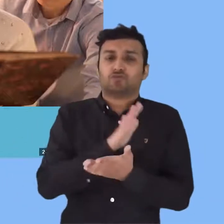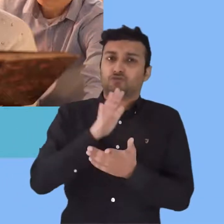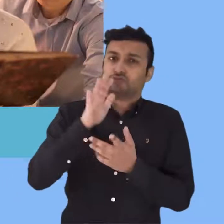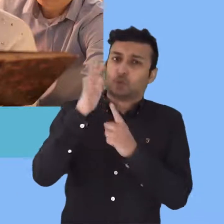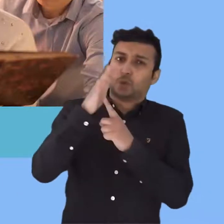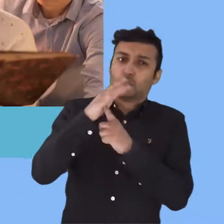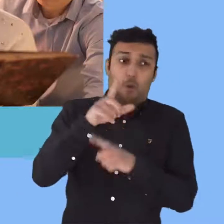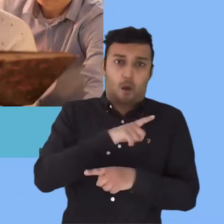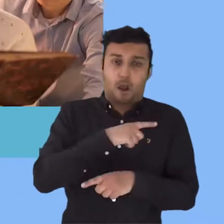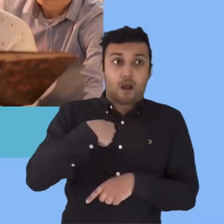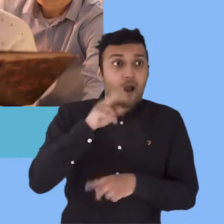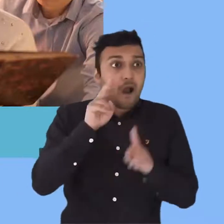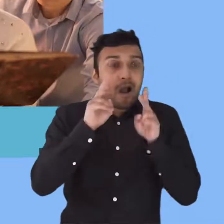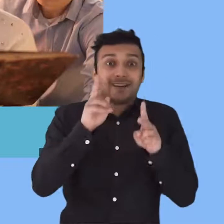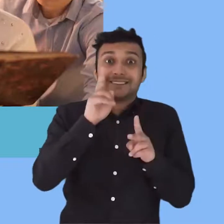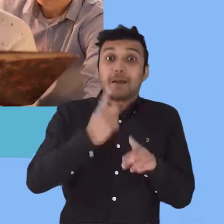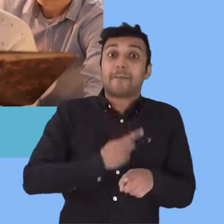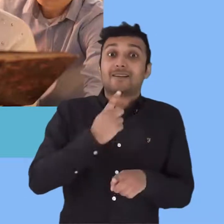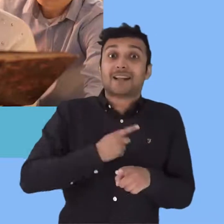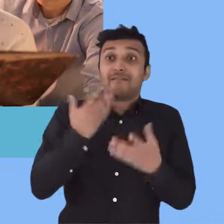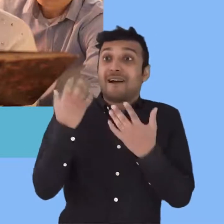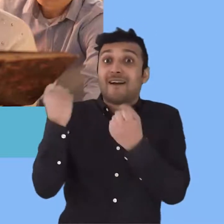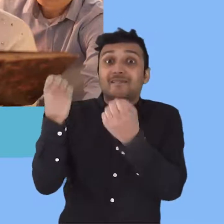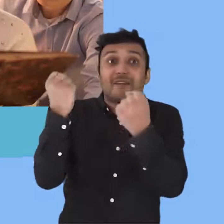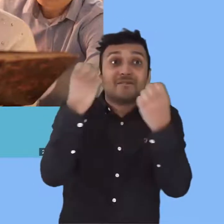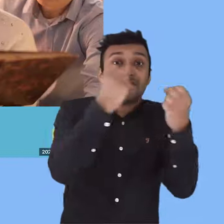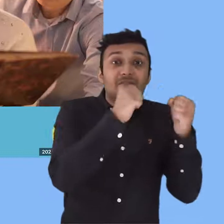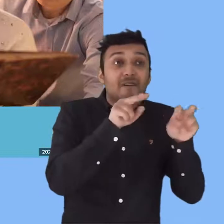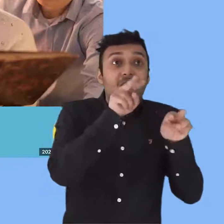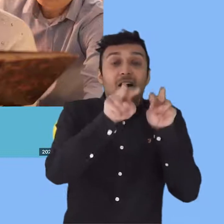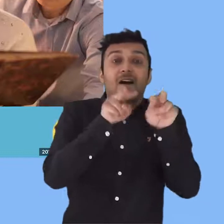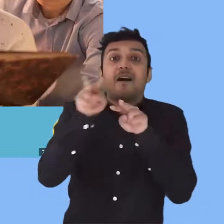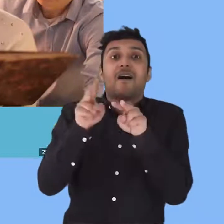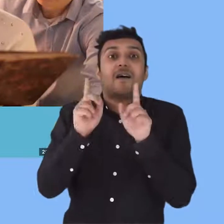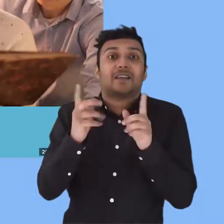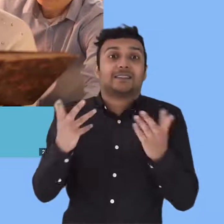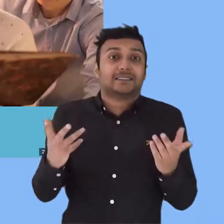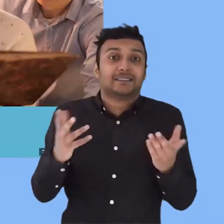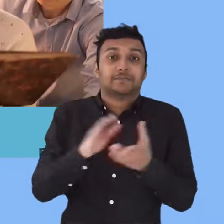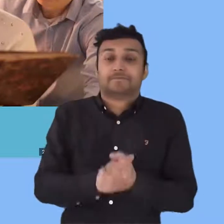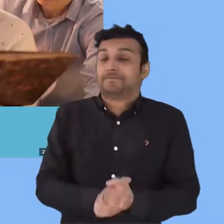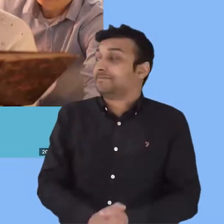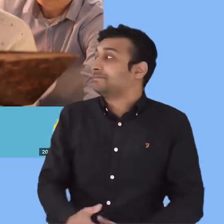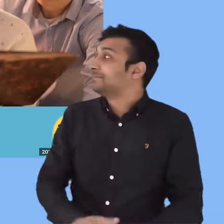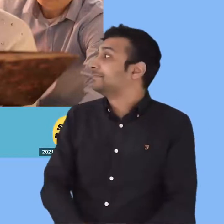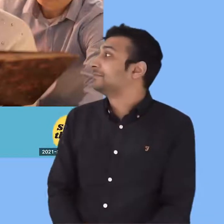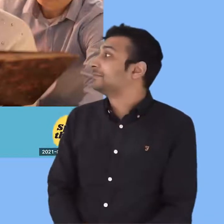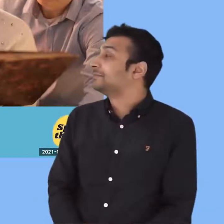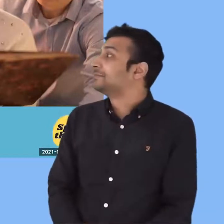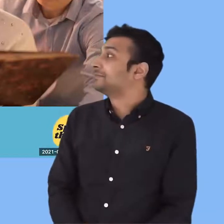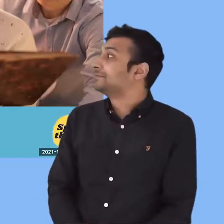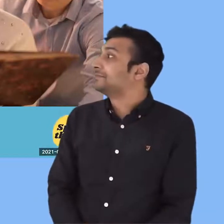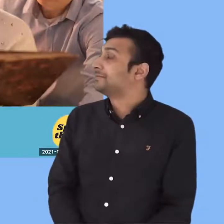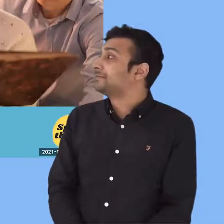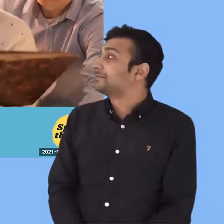themselves represented in the resources that we're using with our children. So we're just going to focus